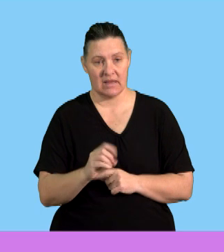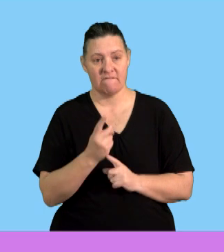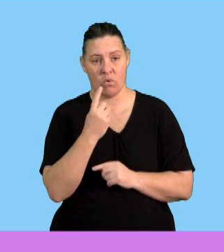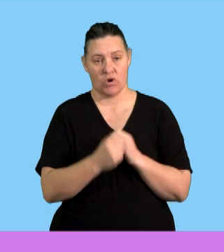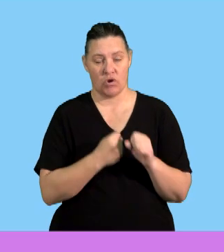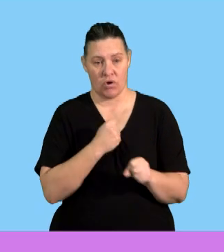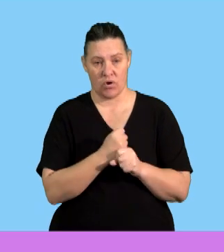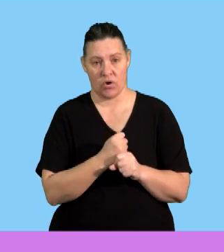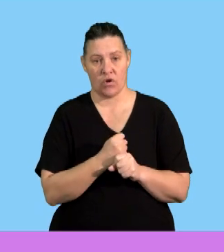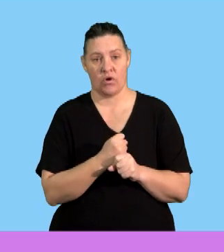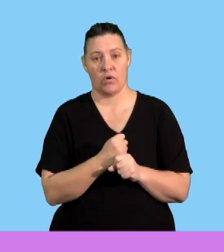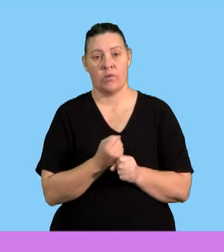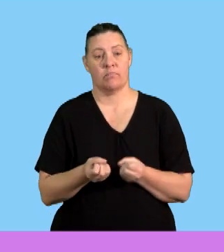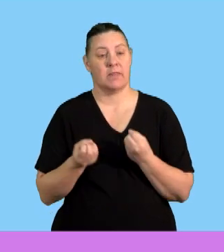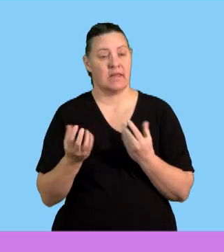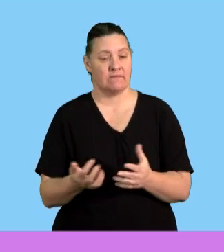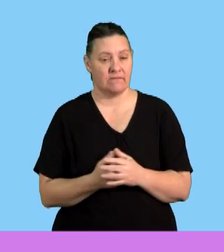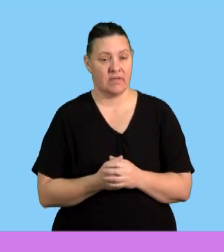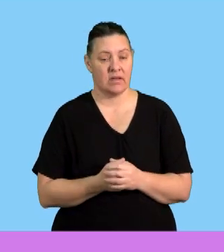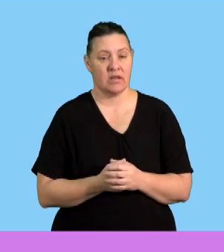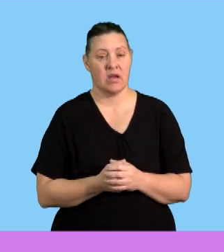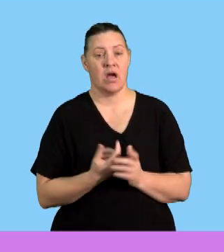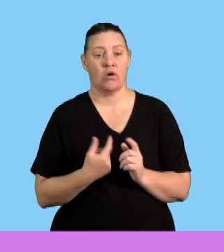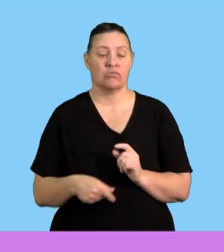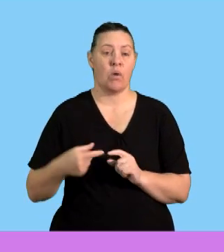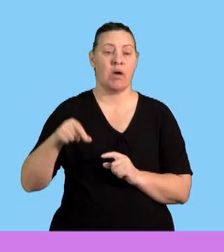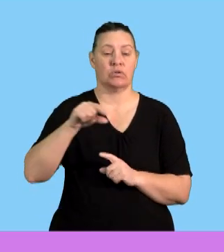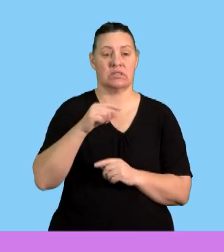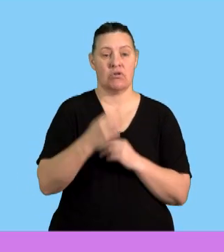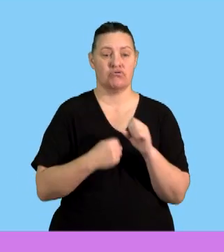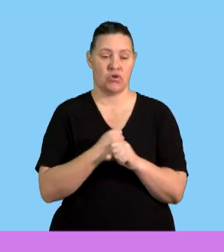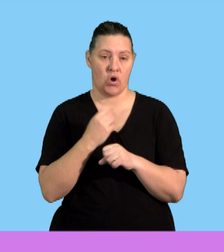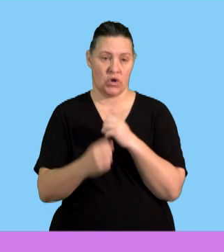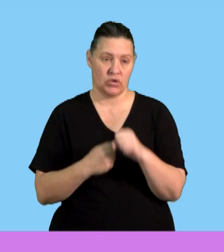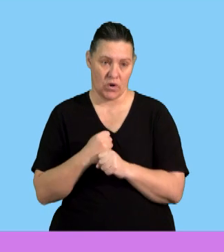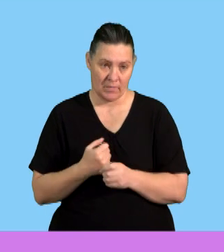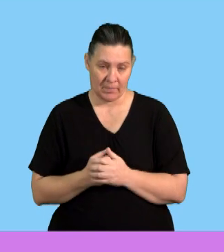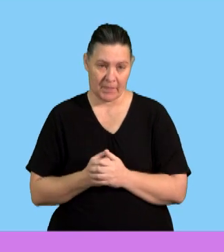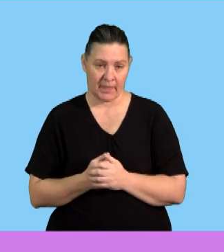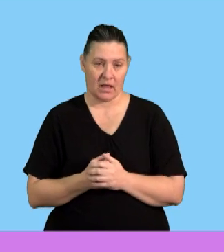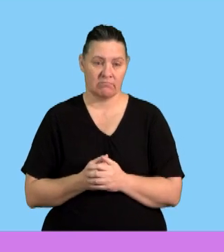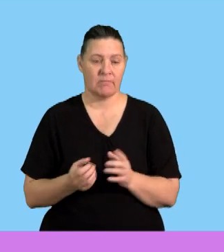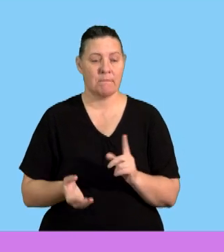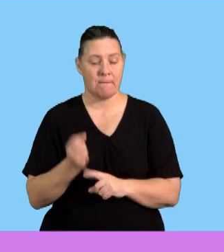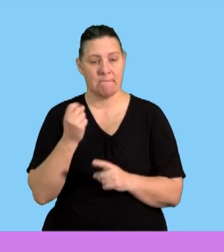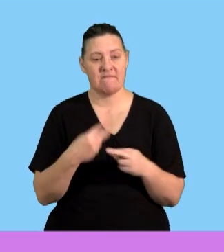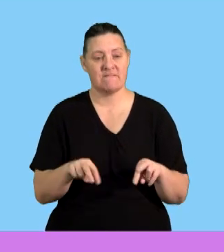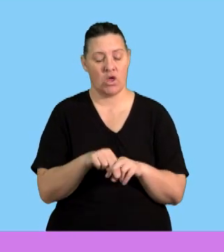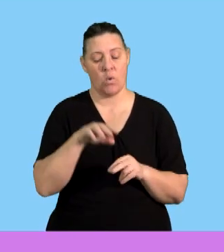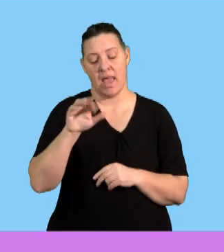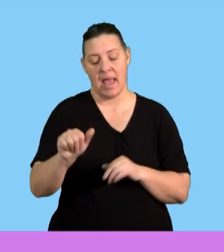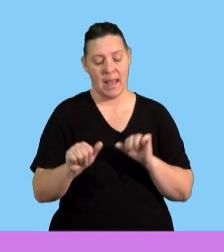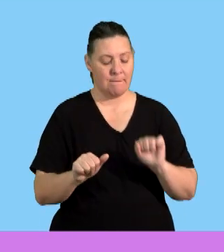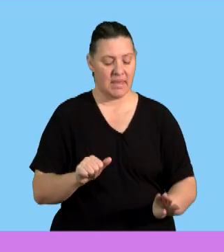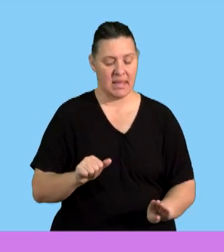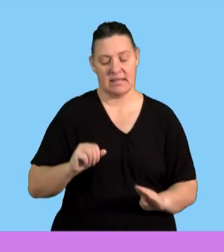4.1% per annum was given, compounded annually. Determine the unknown values of